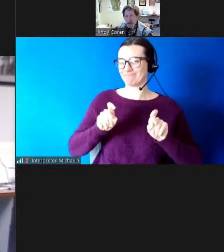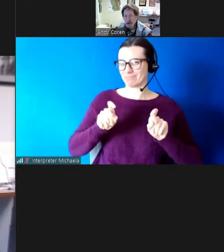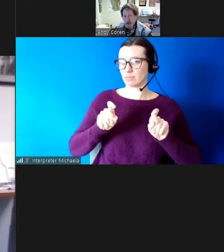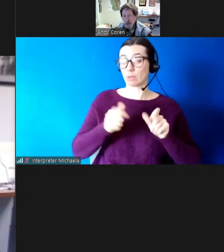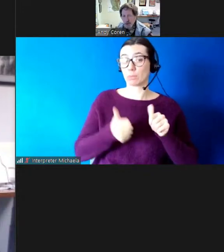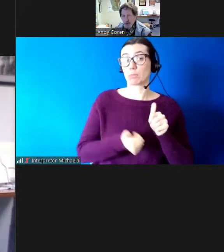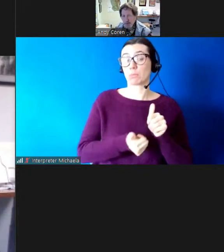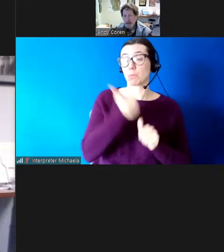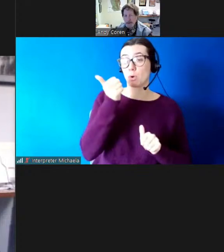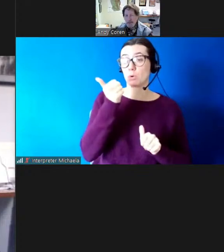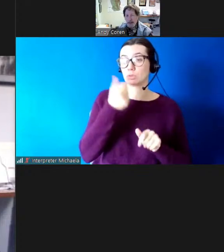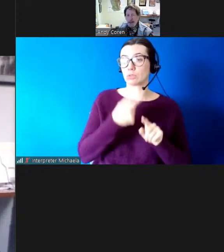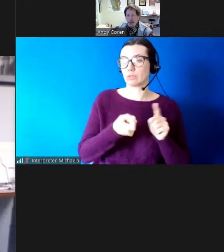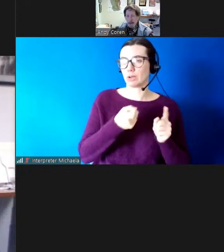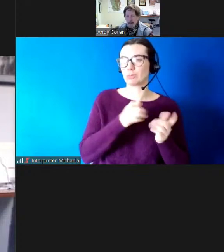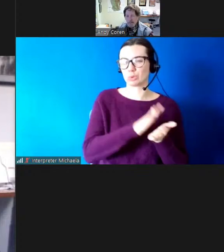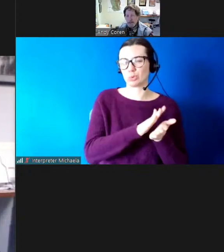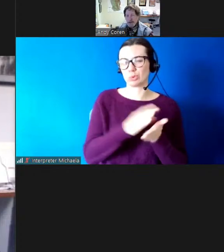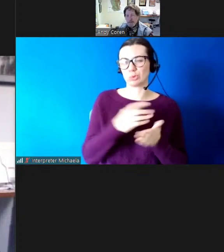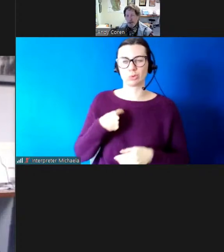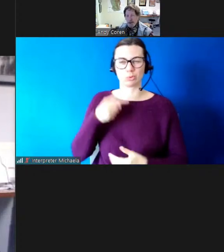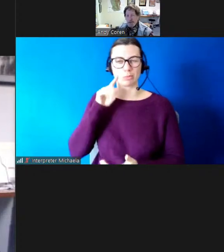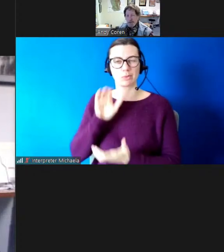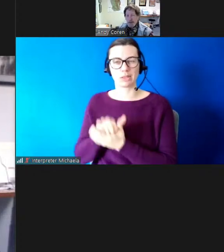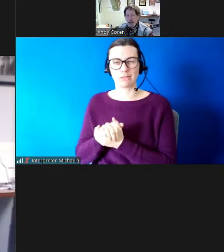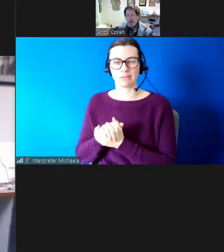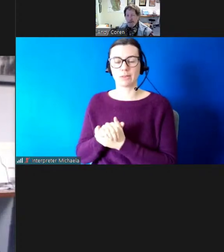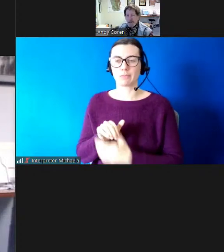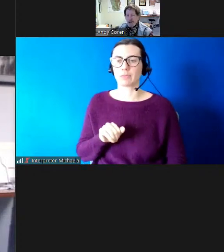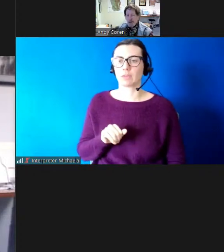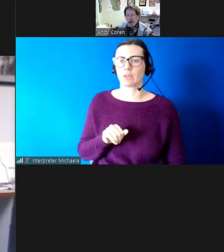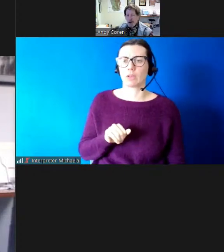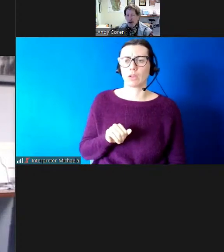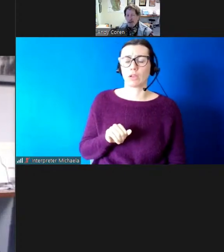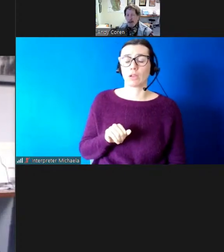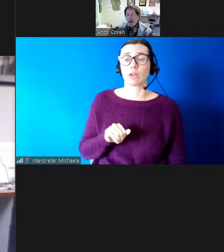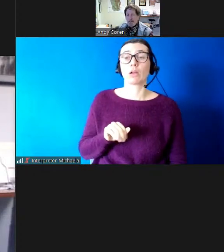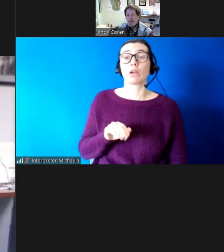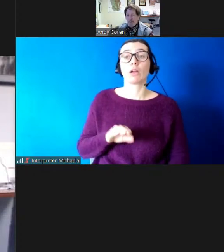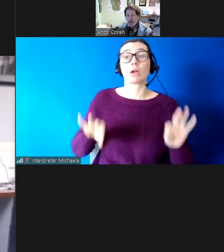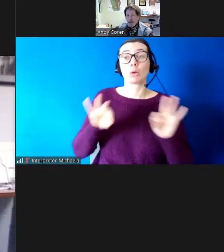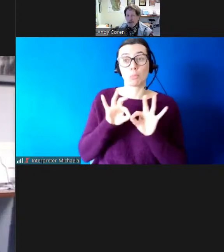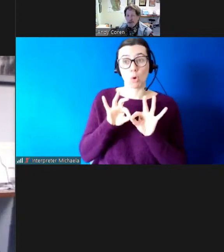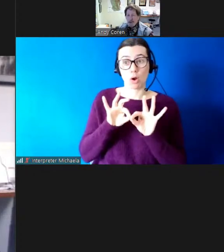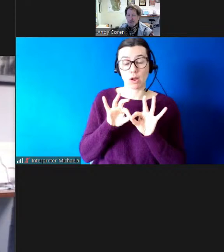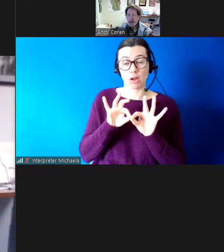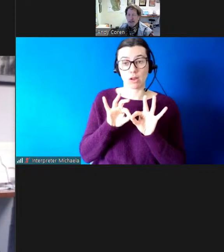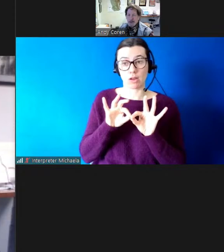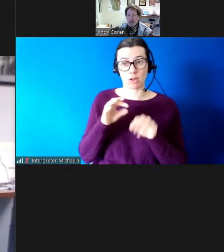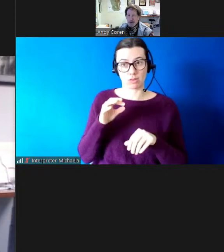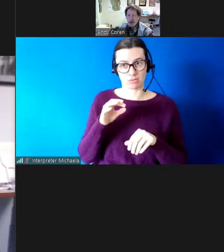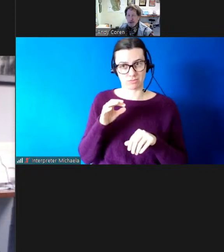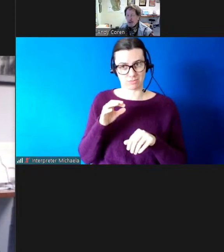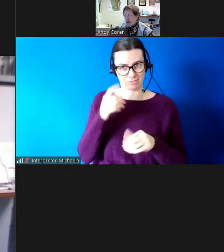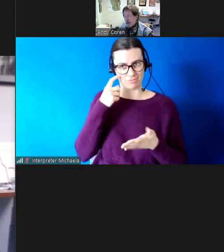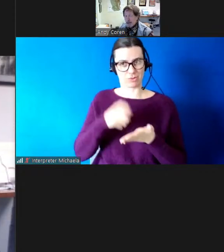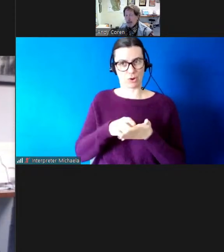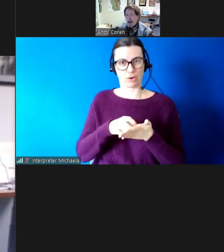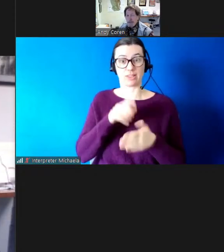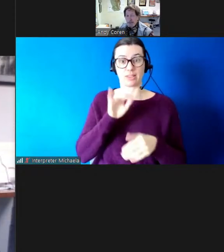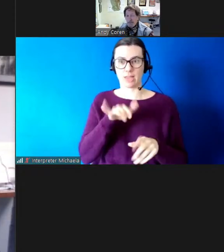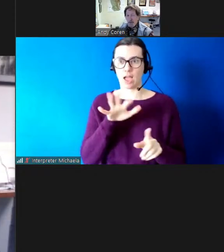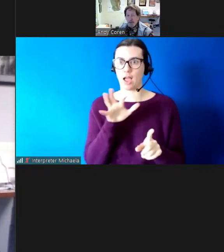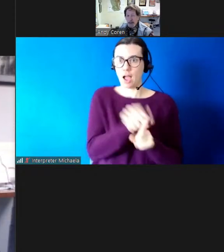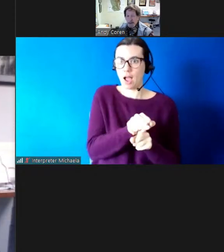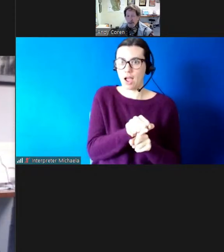from schools, we believe. But it's important to realize that these were caught before these children entered the school, and some